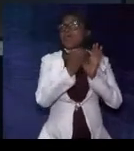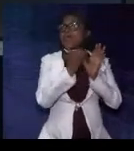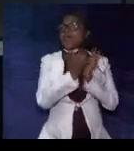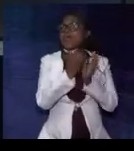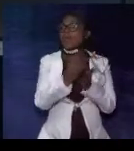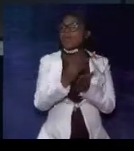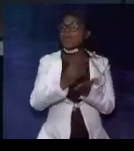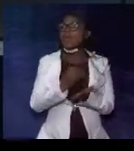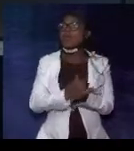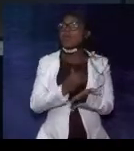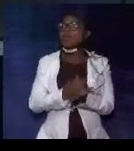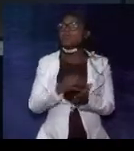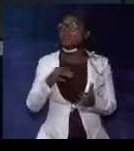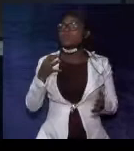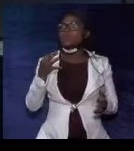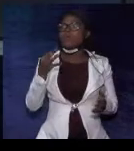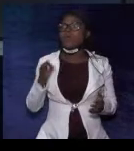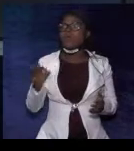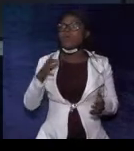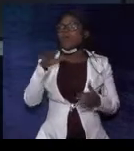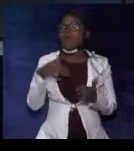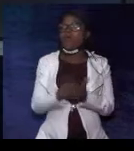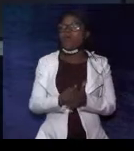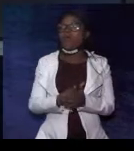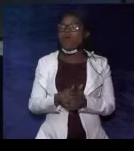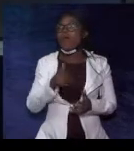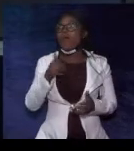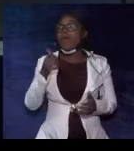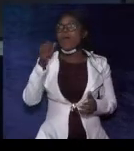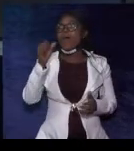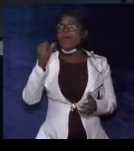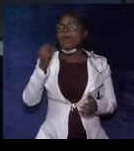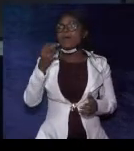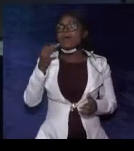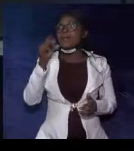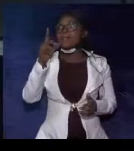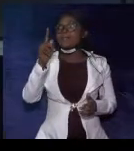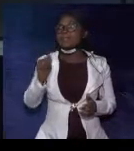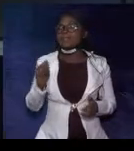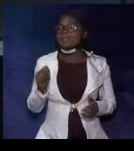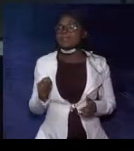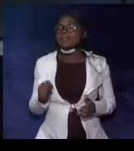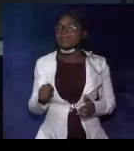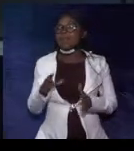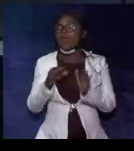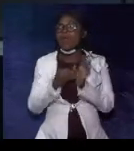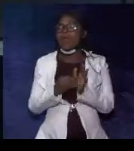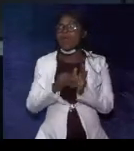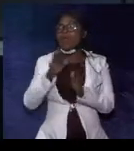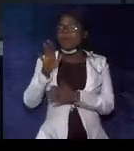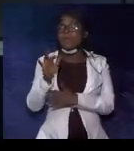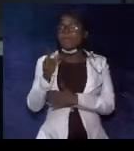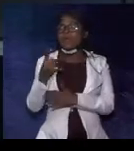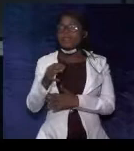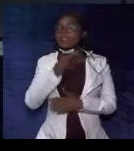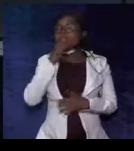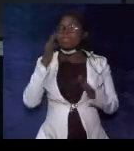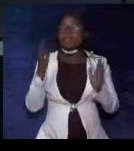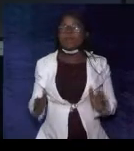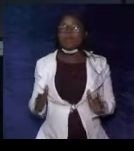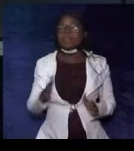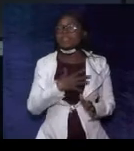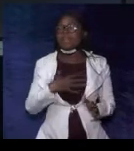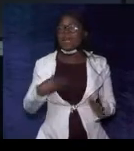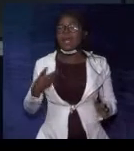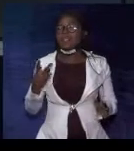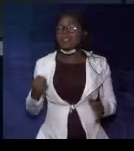the farmer and the cash values of the items. What do we mean by the asset owned by the farmers?